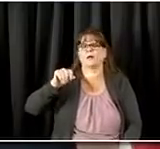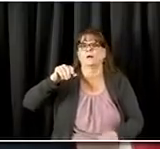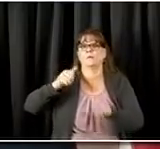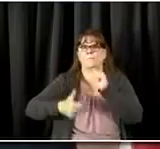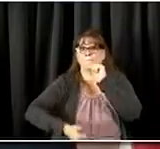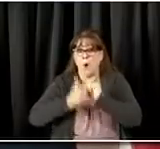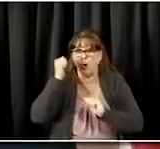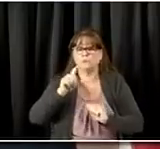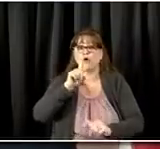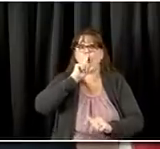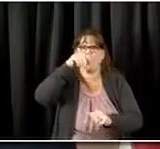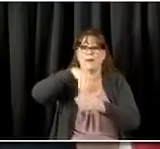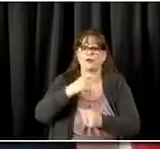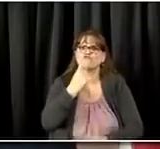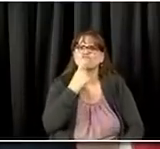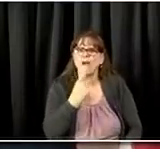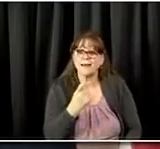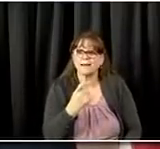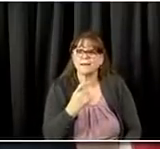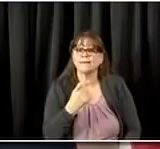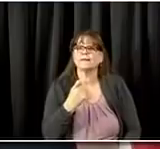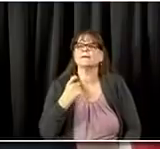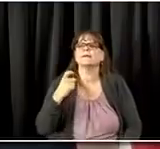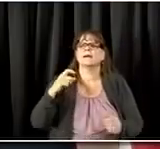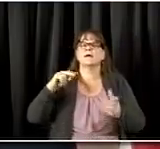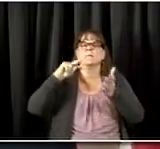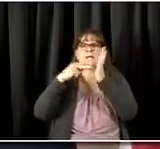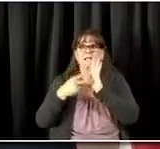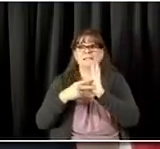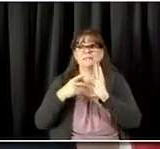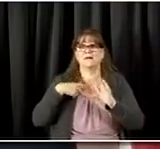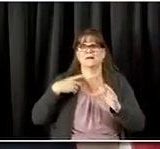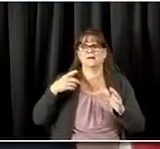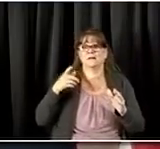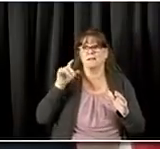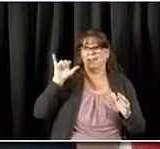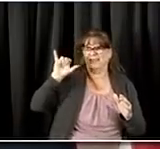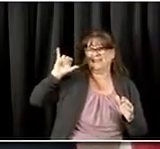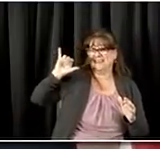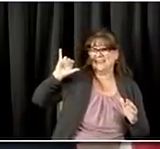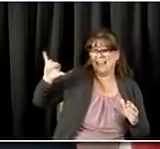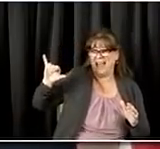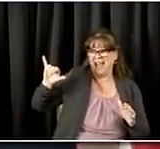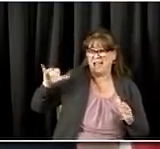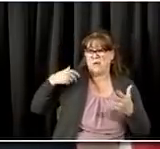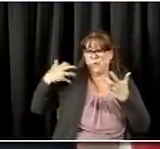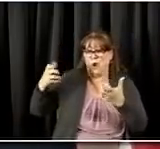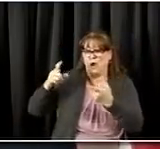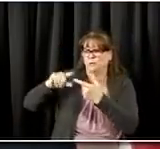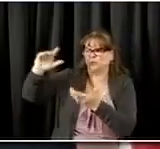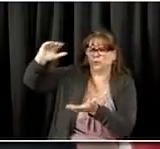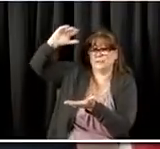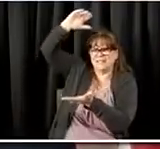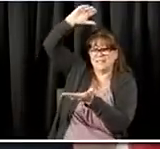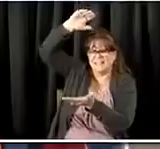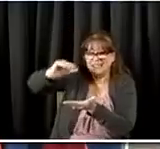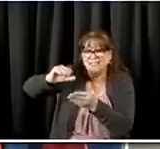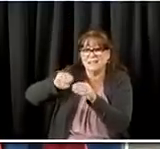hope, and the informed belief is that the transmission rate will be affected and will be reduced. So do you want to comment on that real